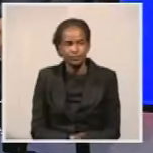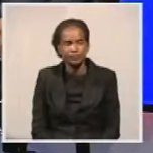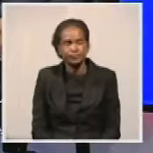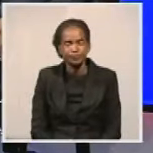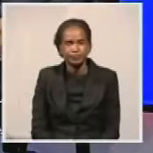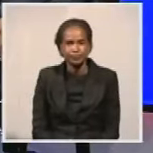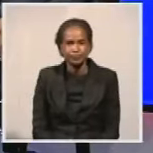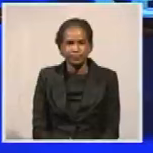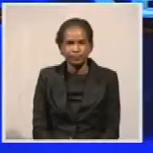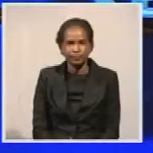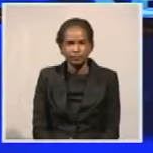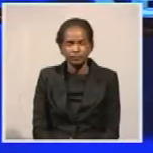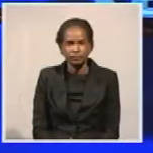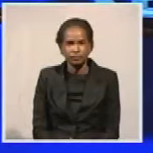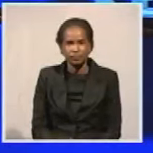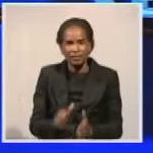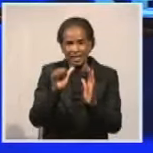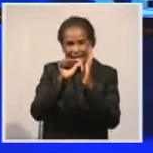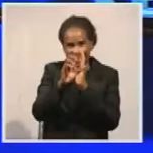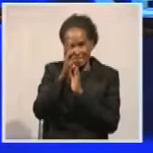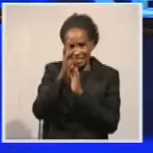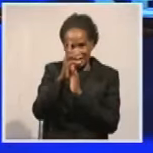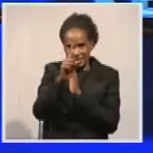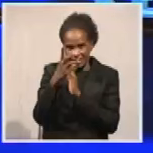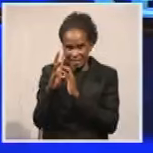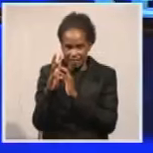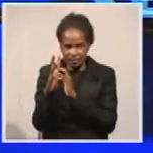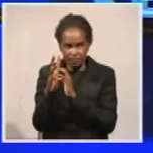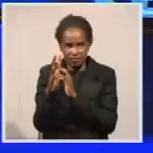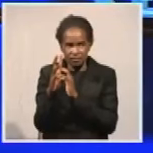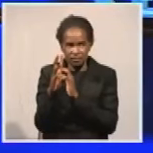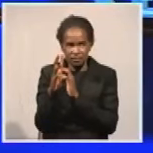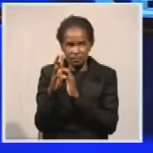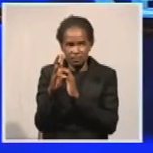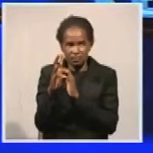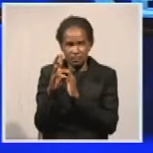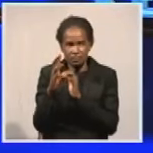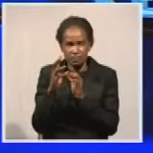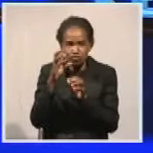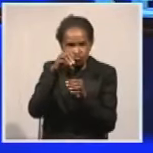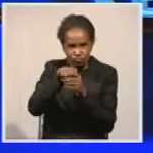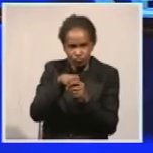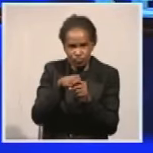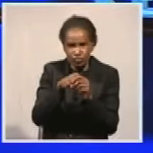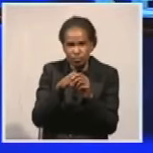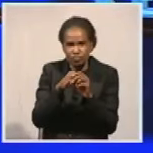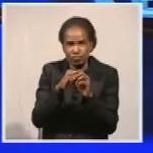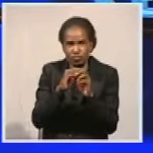know, that Article 16 is part of Chapter